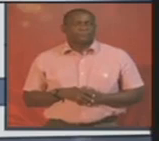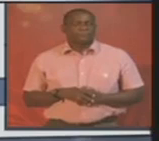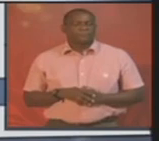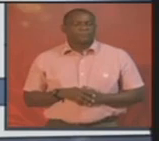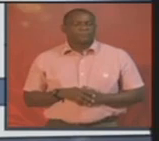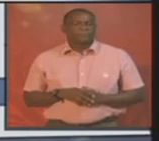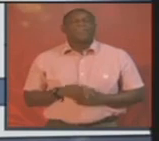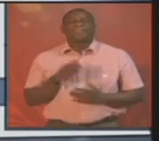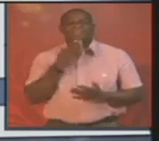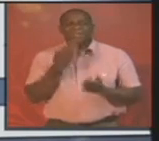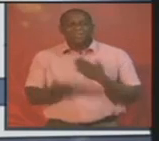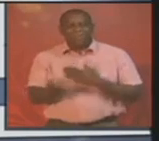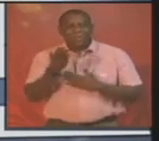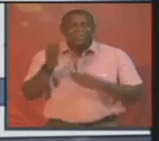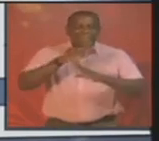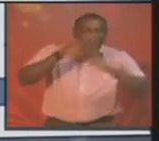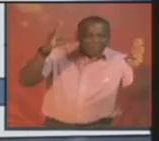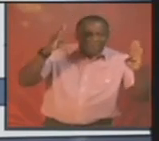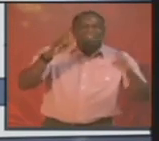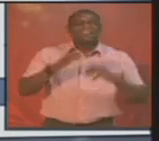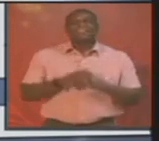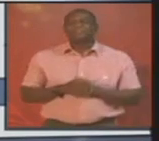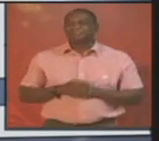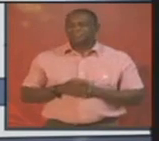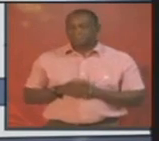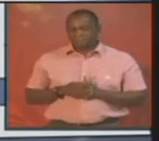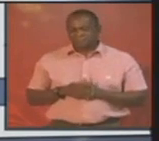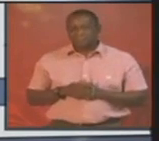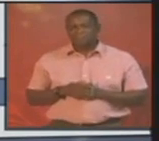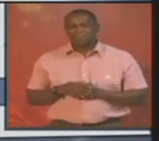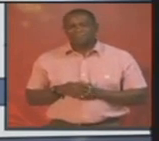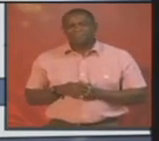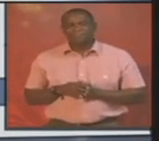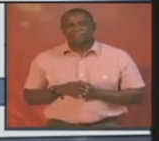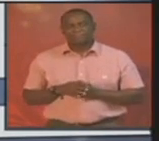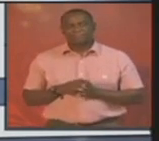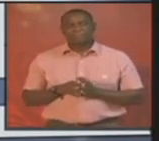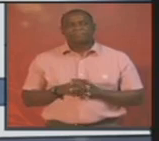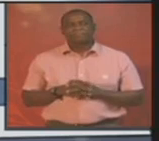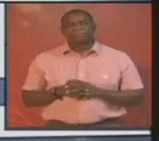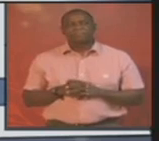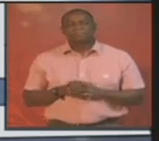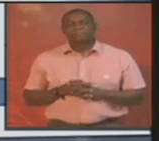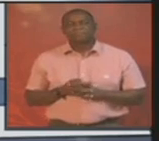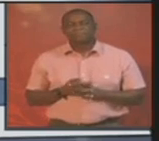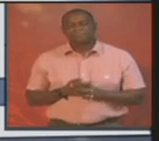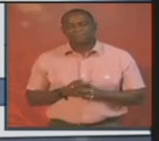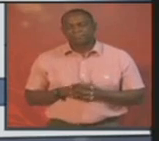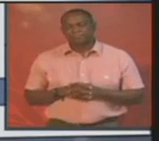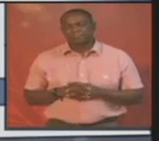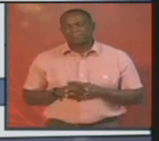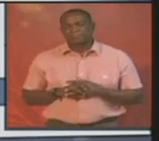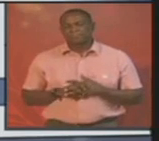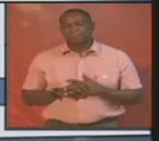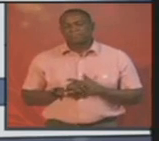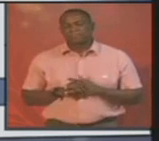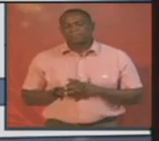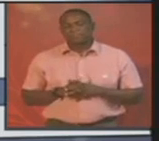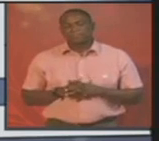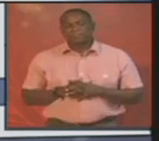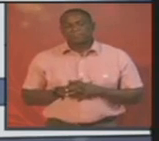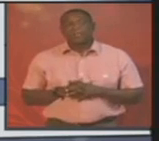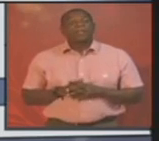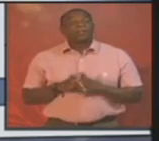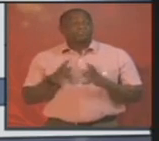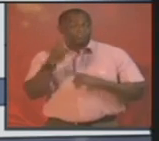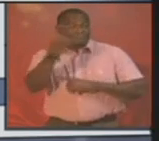Good morning, Ms. Alcantara, Honorable Minister, Dr. Hines, and Mr. Khan, members of the media and the viewing public. Today,